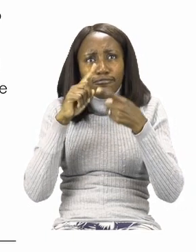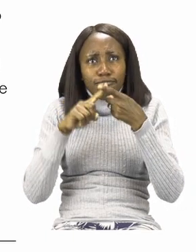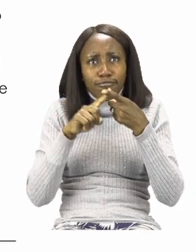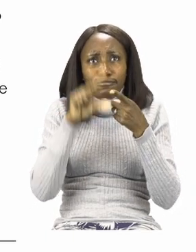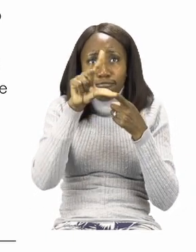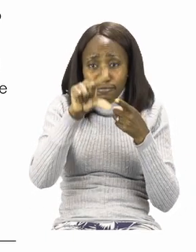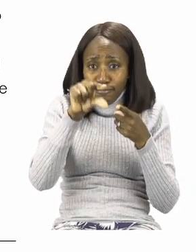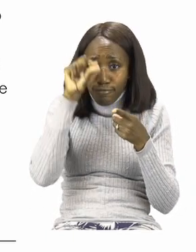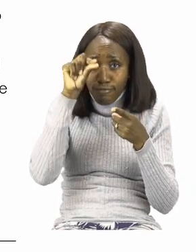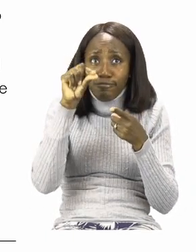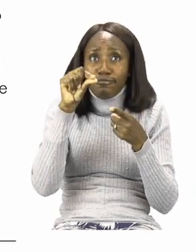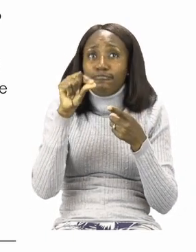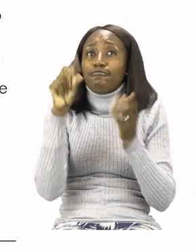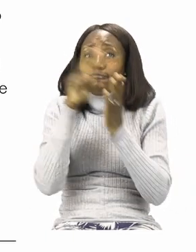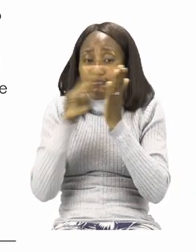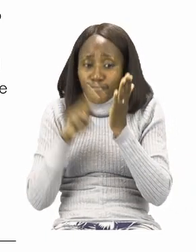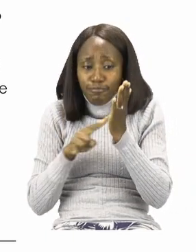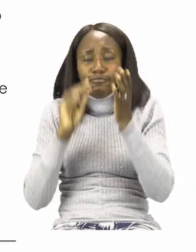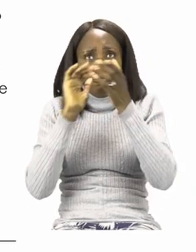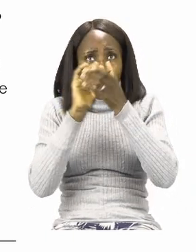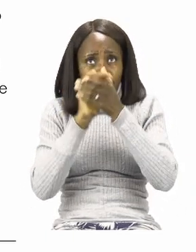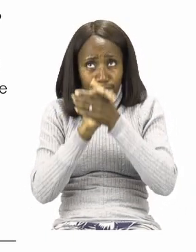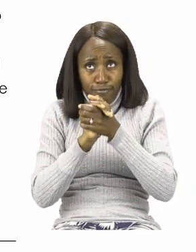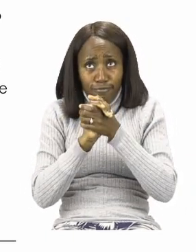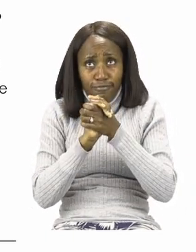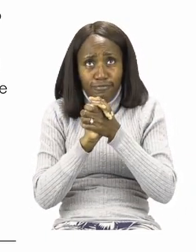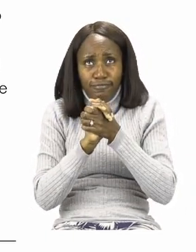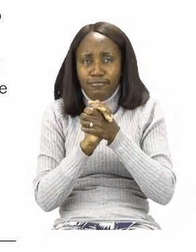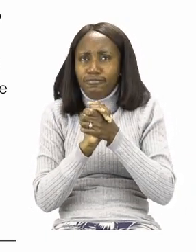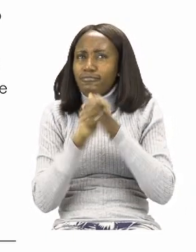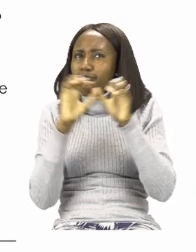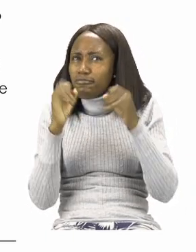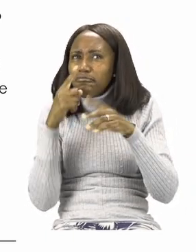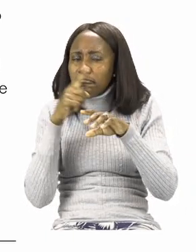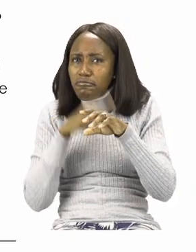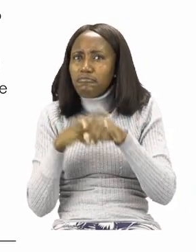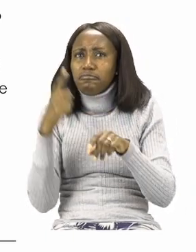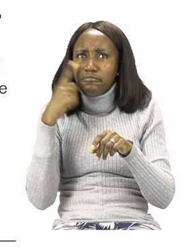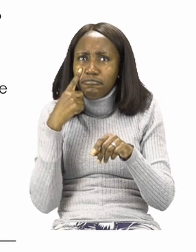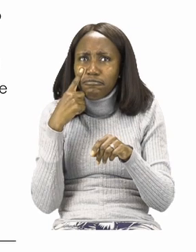story. These words are the word